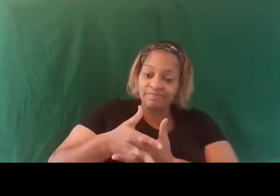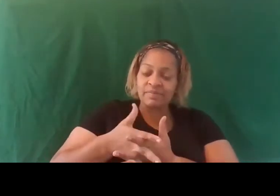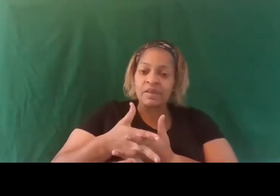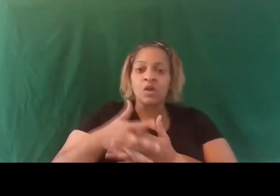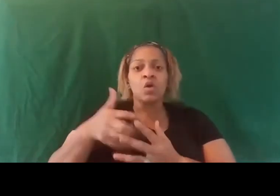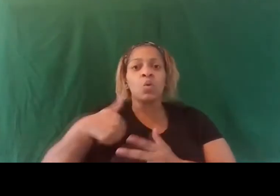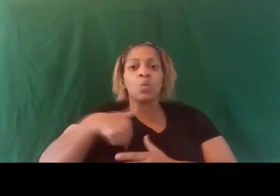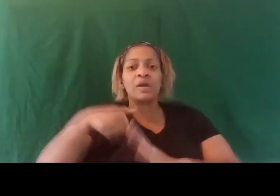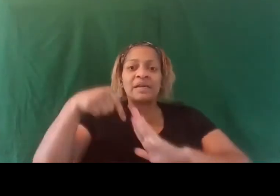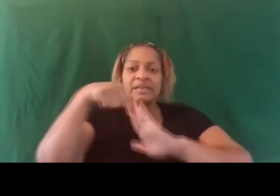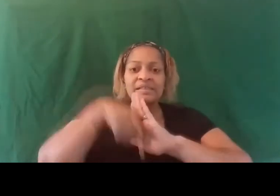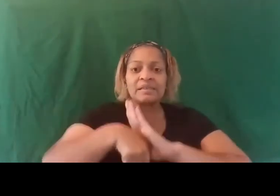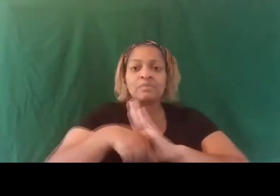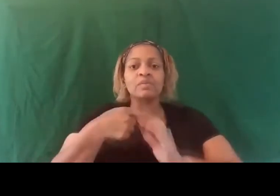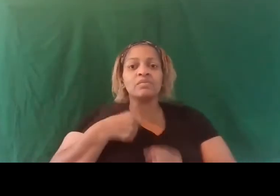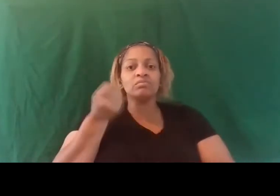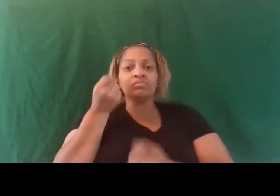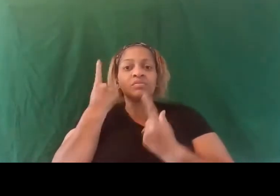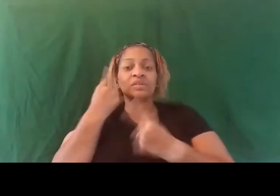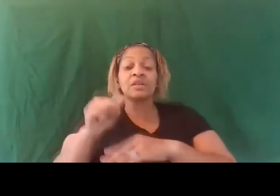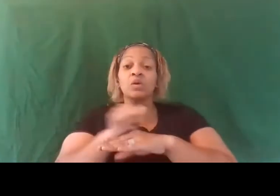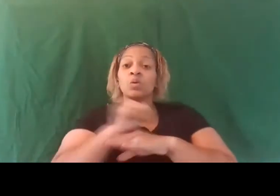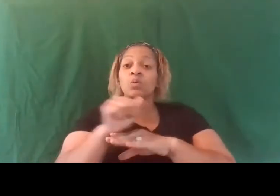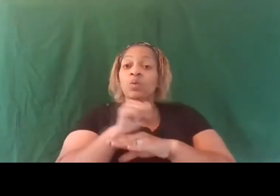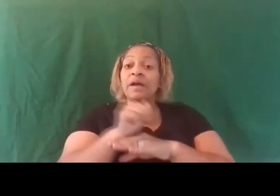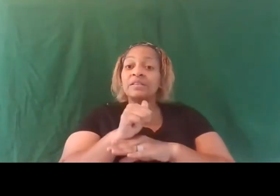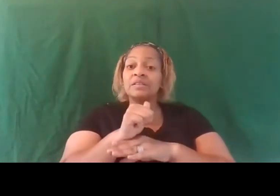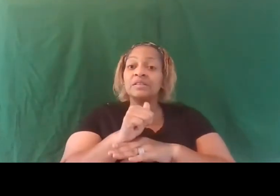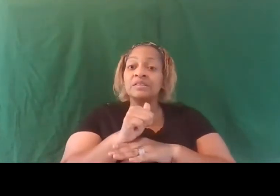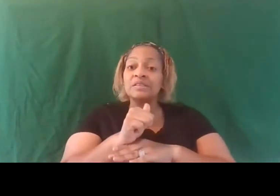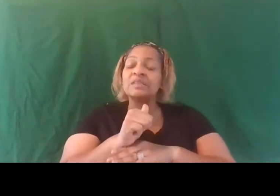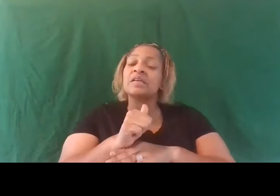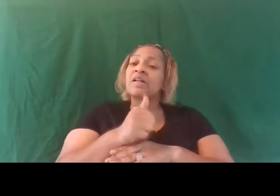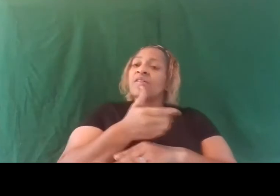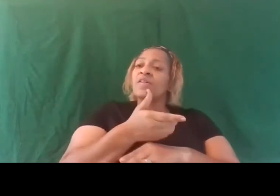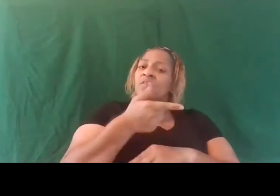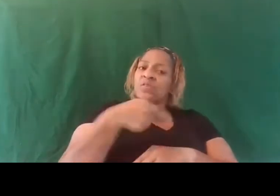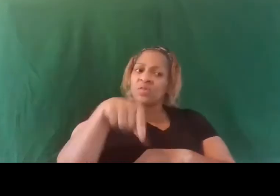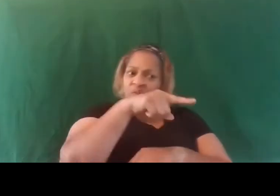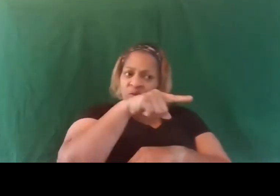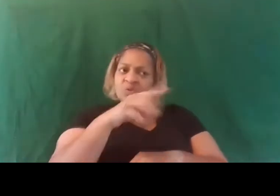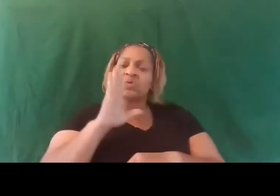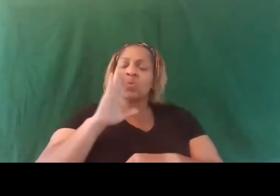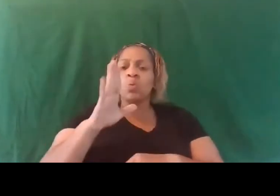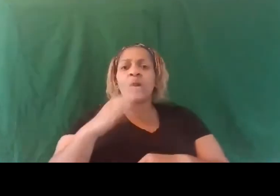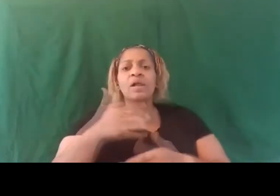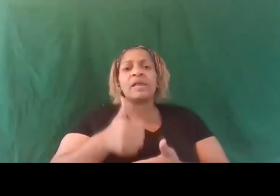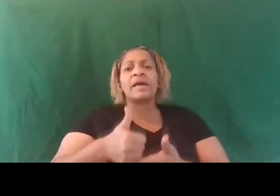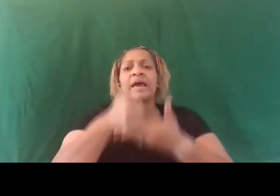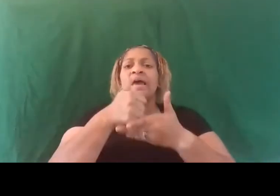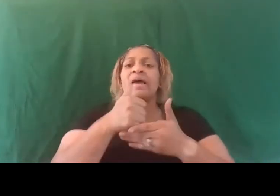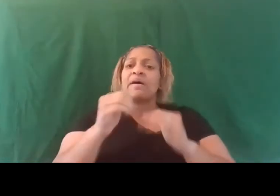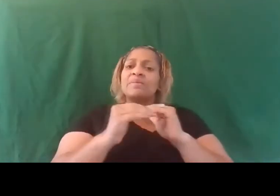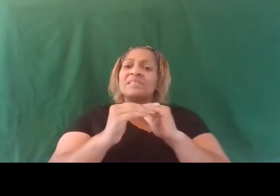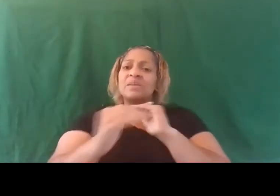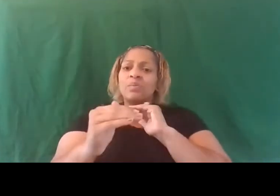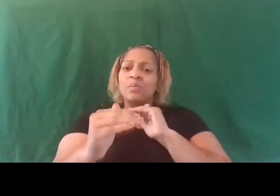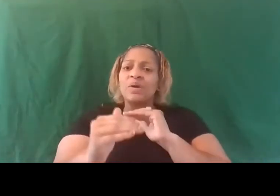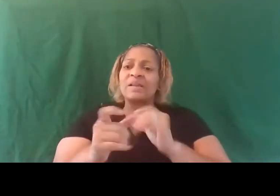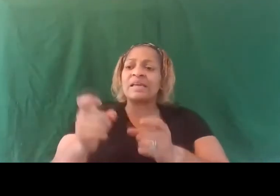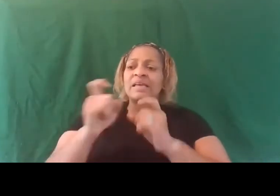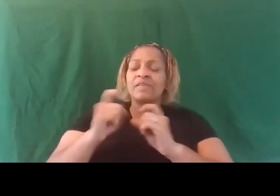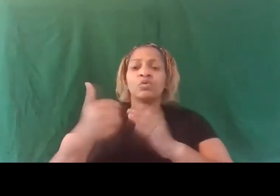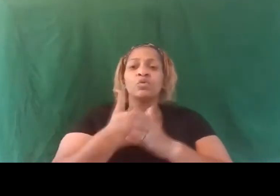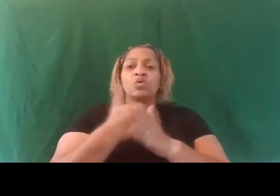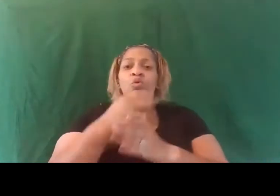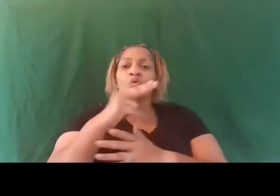and practice of that which will help us find our stability and offer us new ways to move